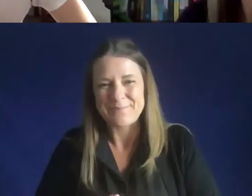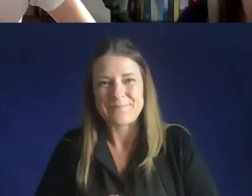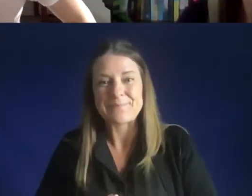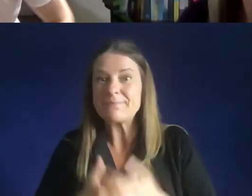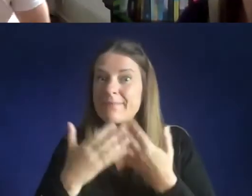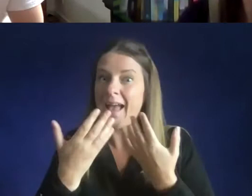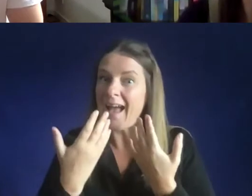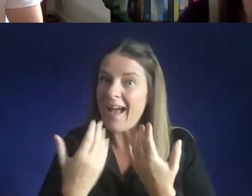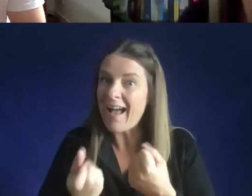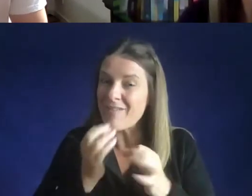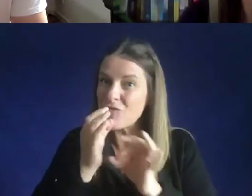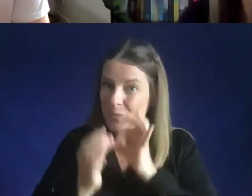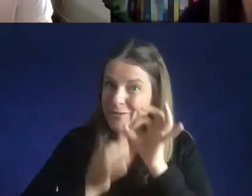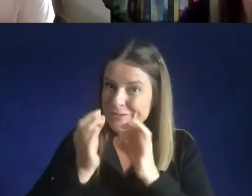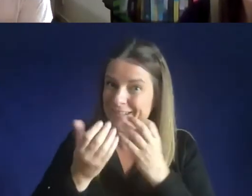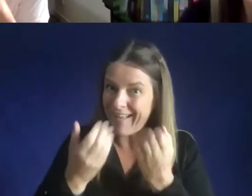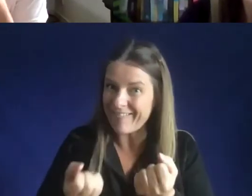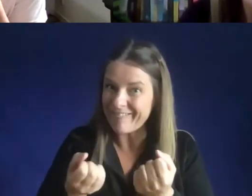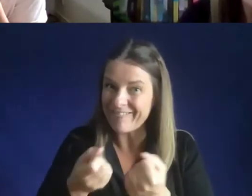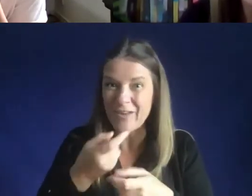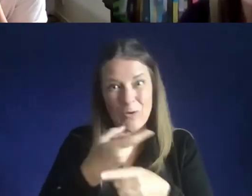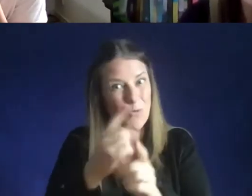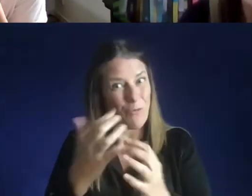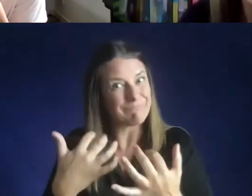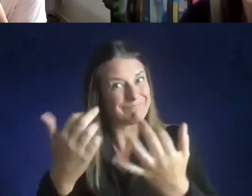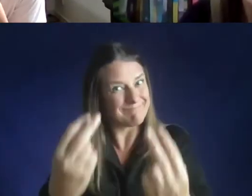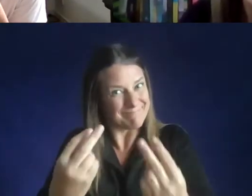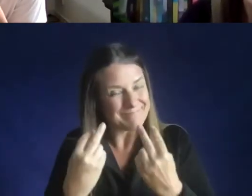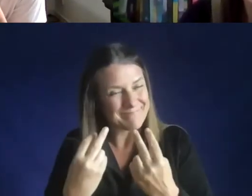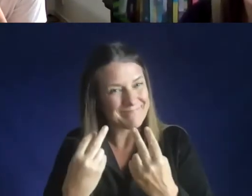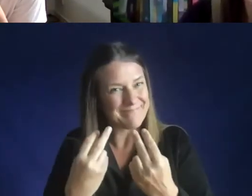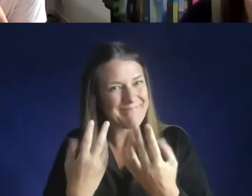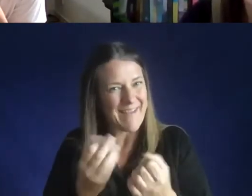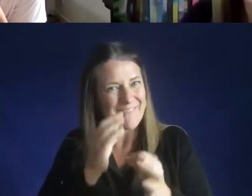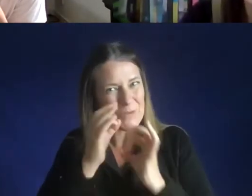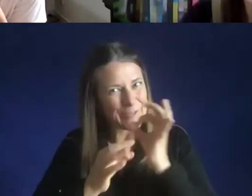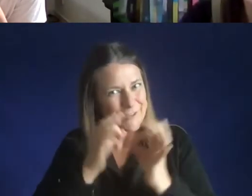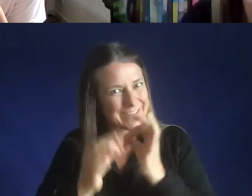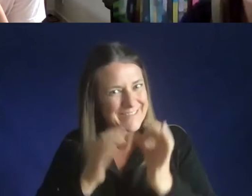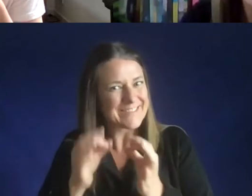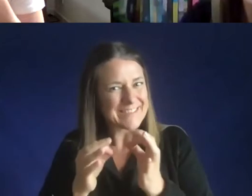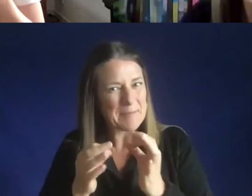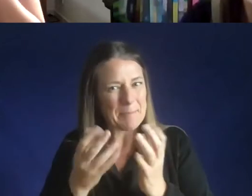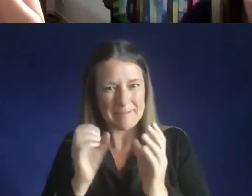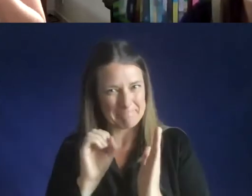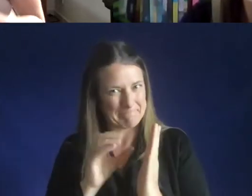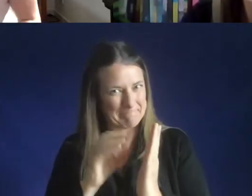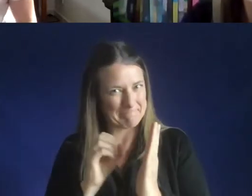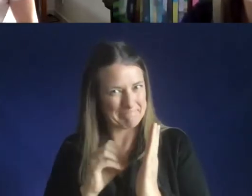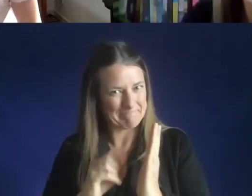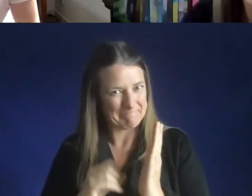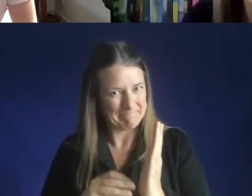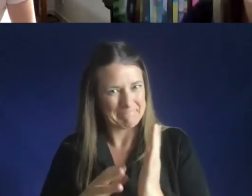questions that your audience have popped in the chat box, so I can guide